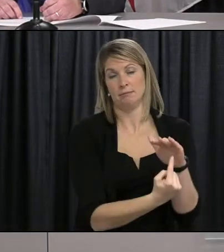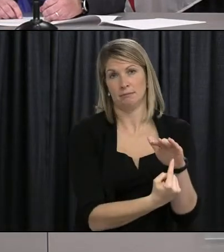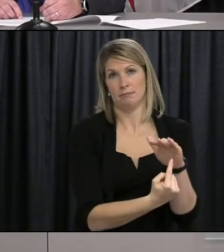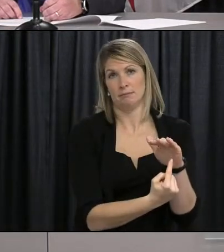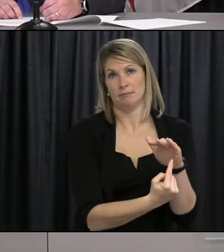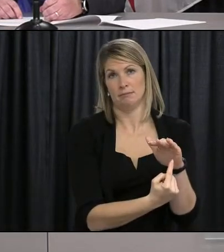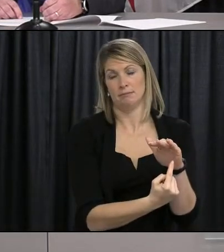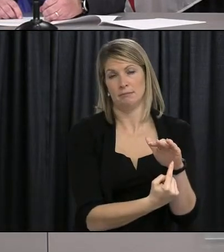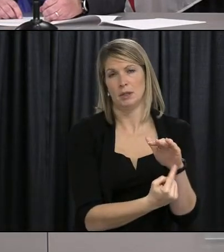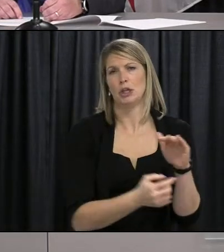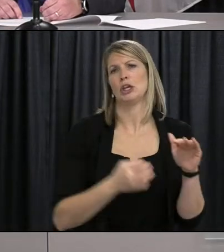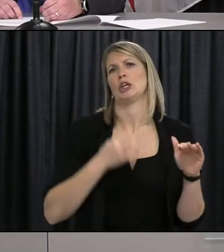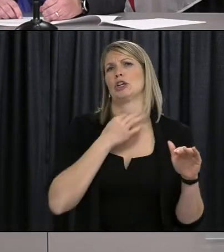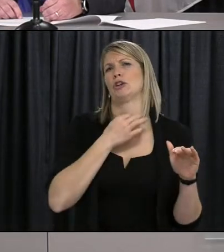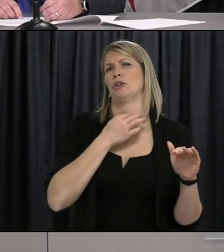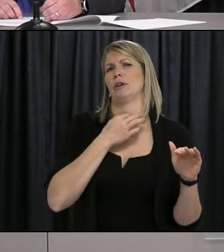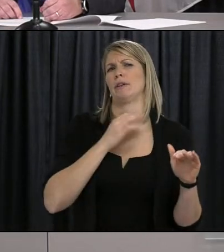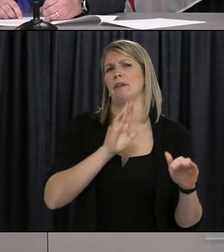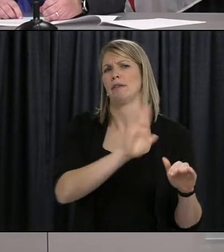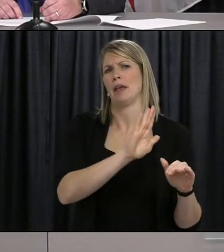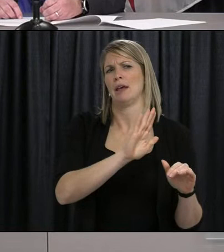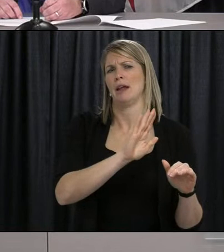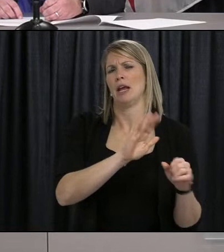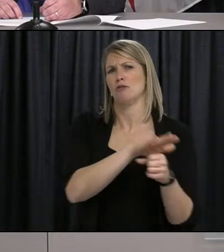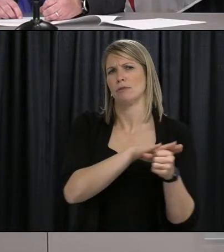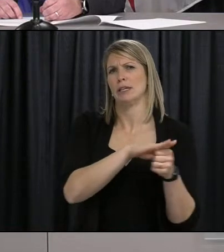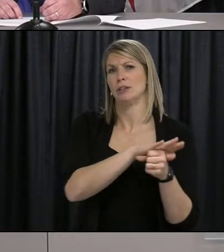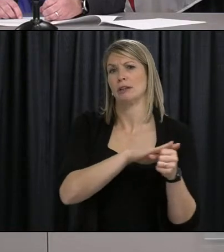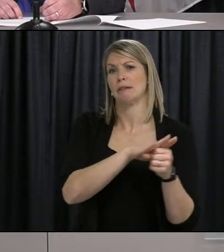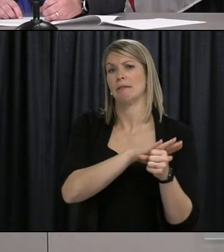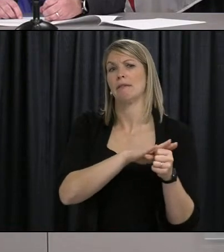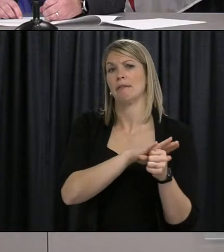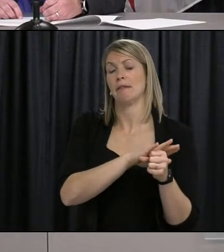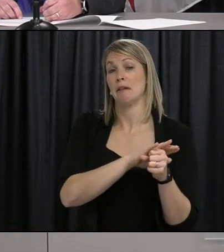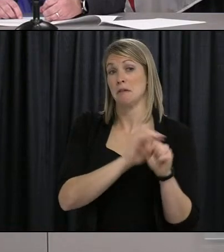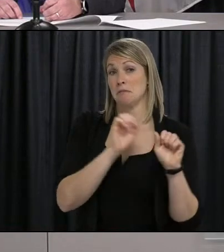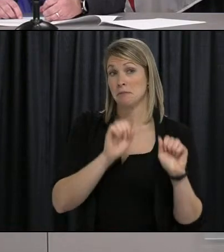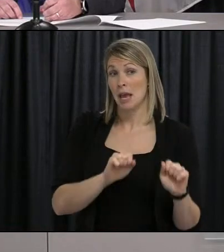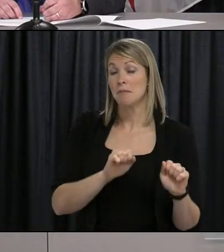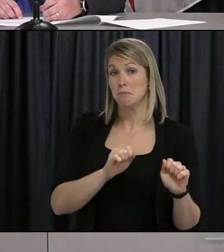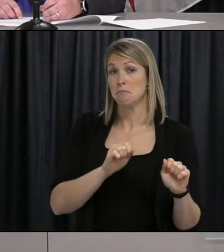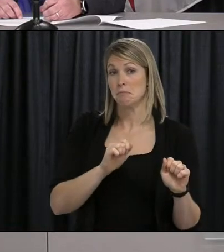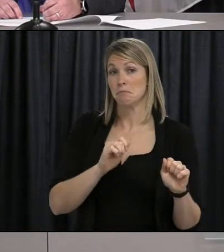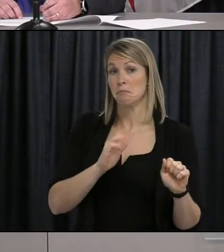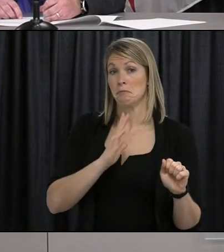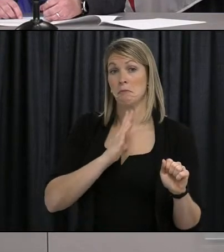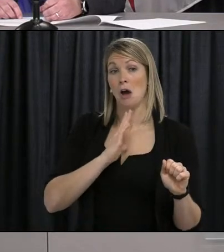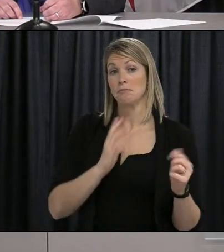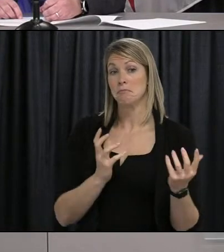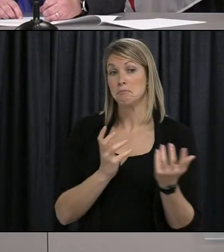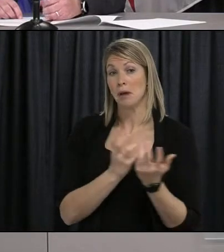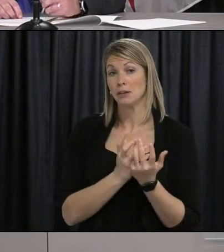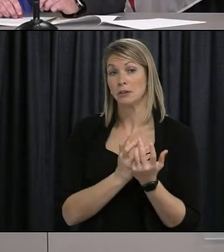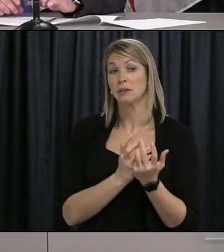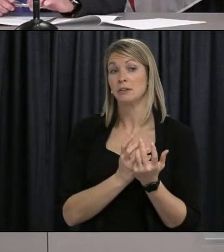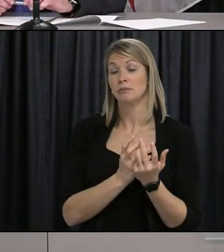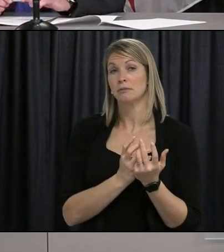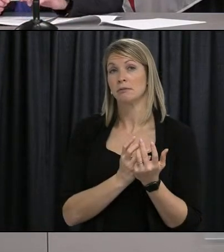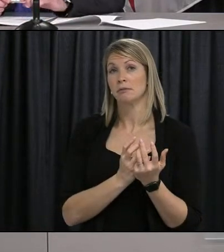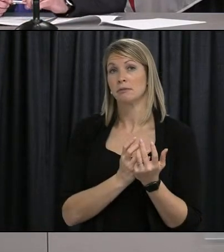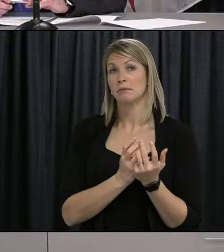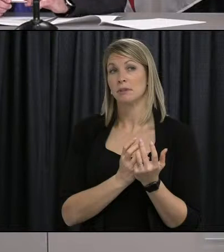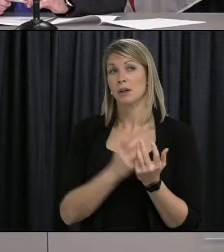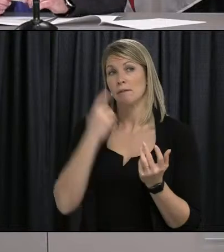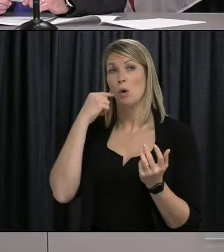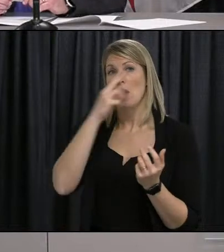how much capacity do we have that if we started to see a rise in cases that we'd still be able to identify and get those folks tested